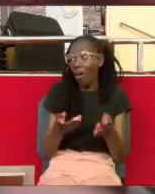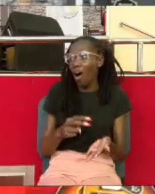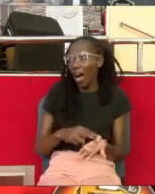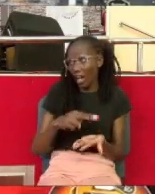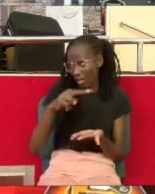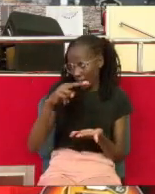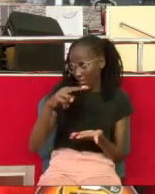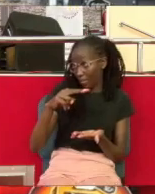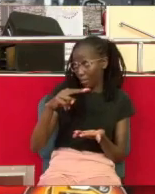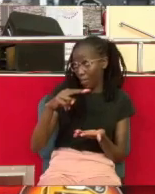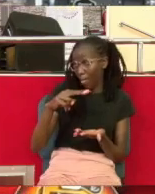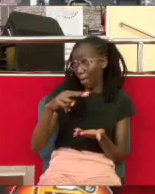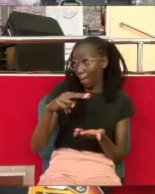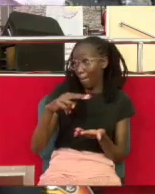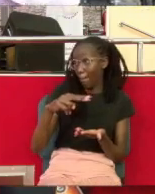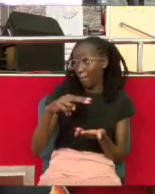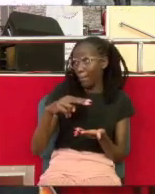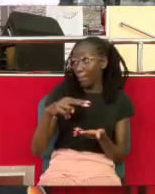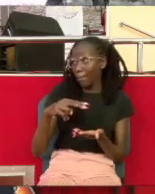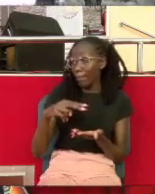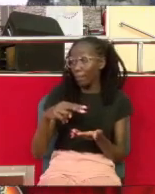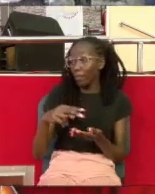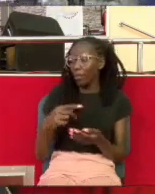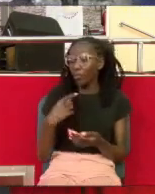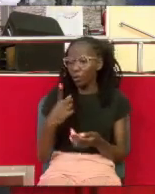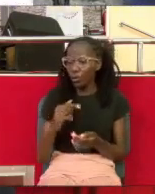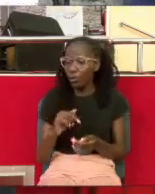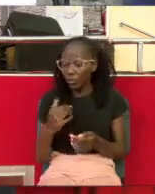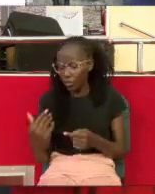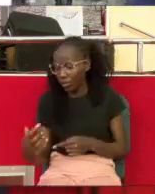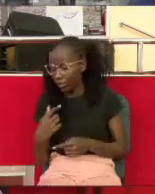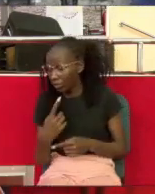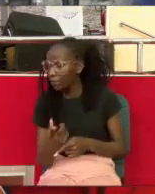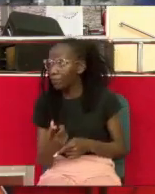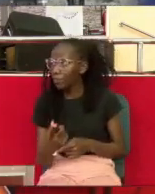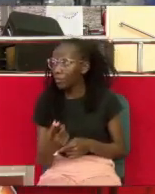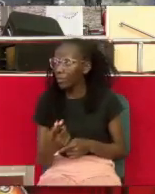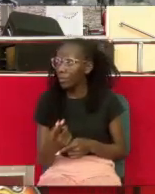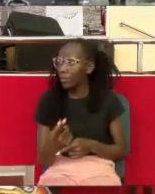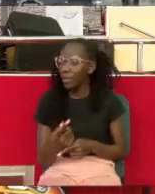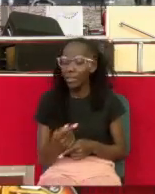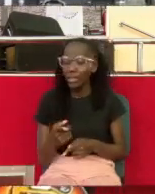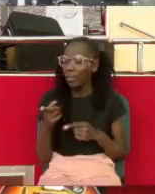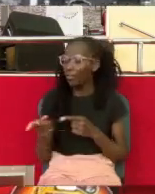there. But while saying that, this